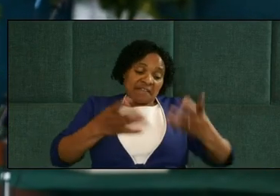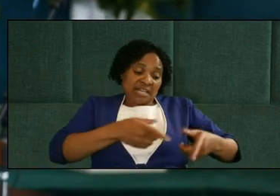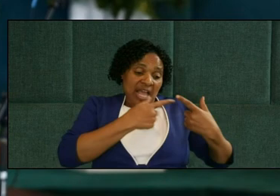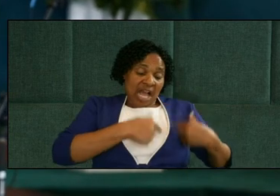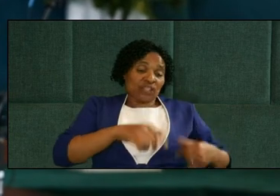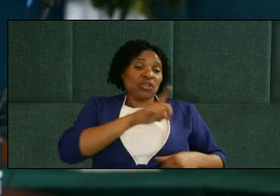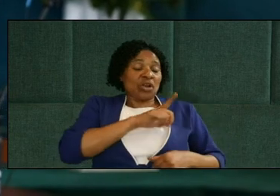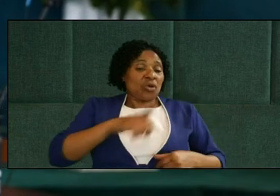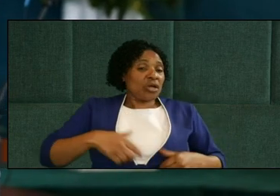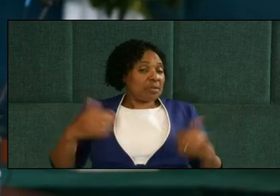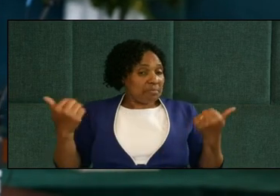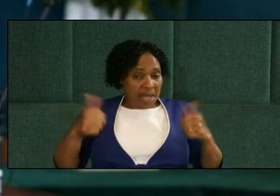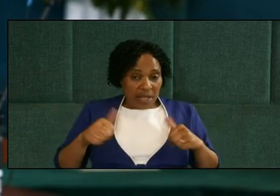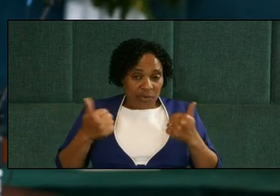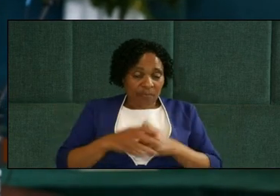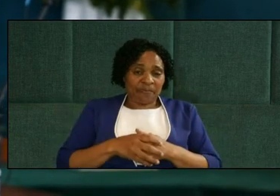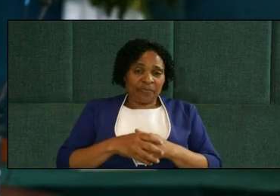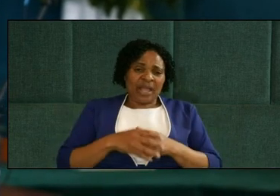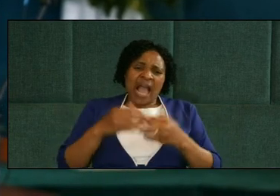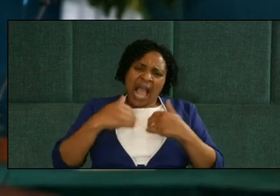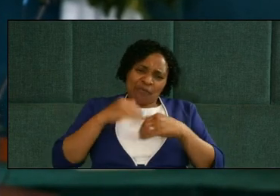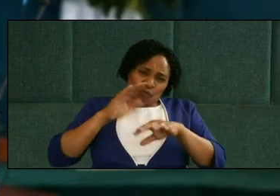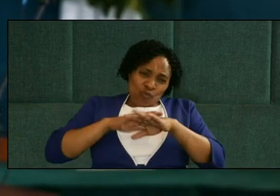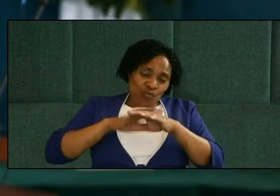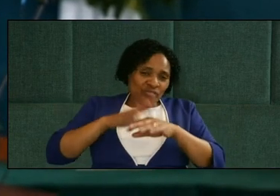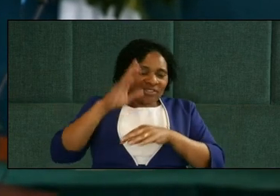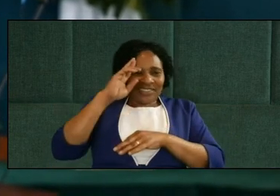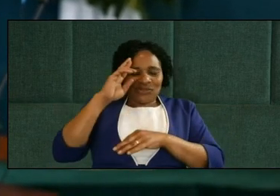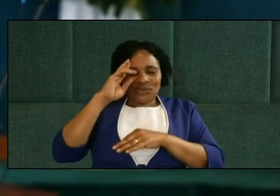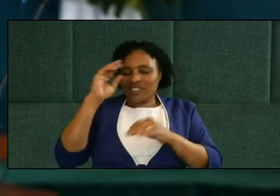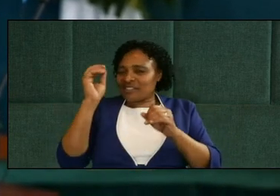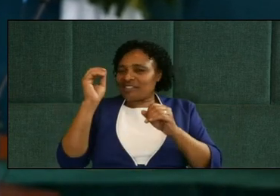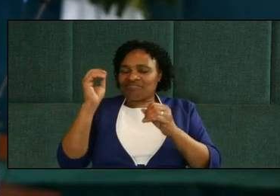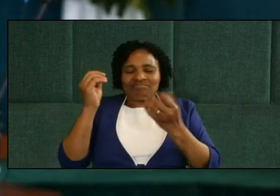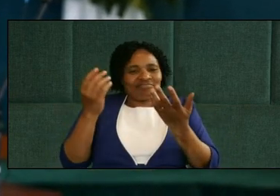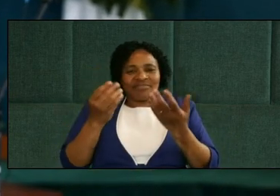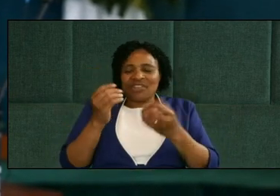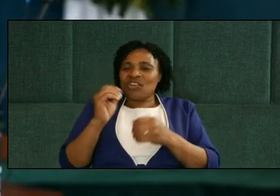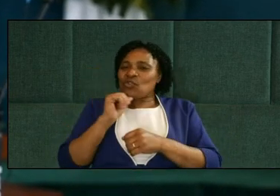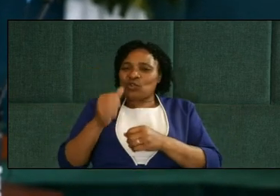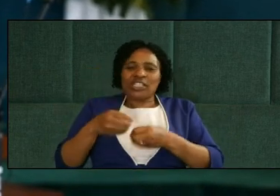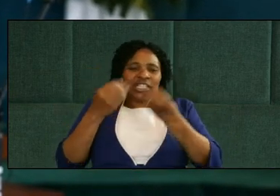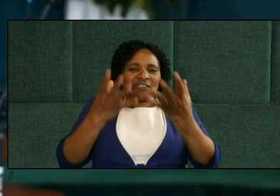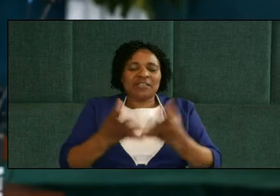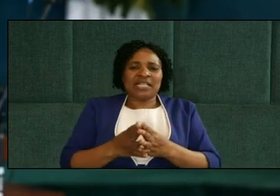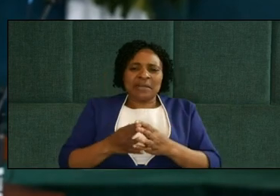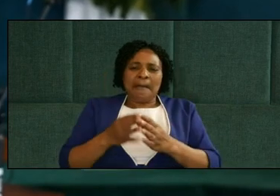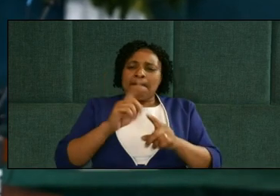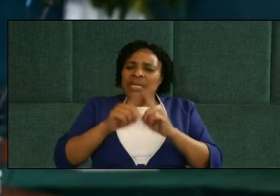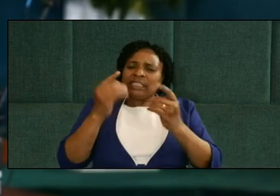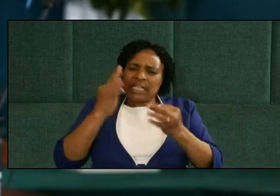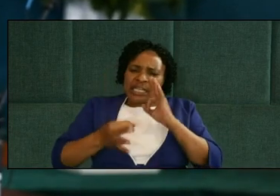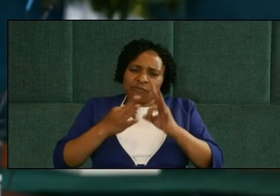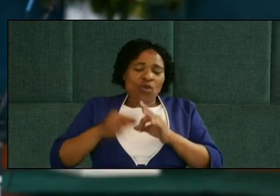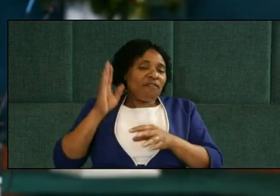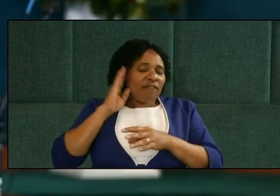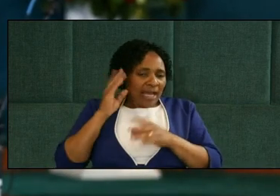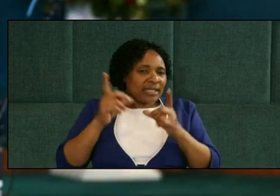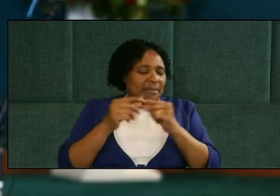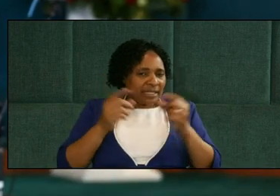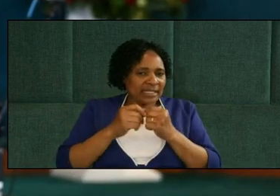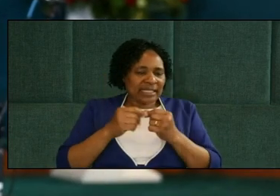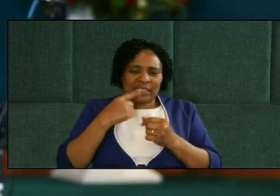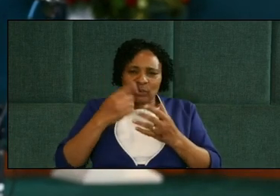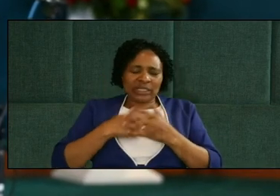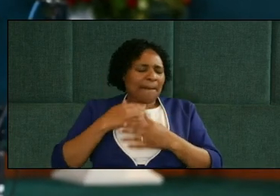Lord. Maybe you have good reasons for not doing so. But have you, having heard this message, you want to say, preacher,